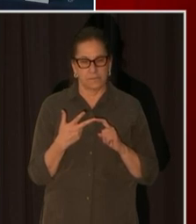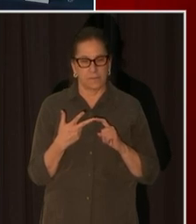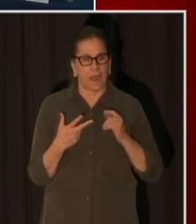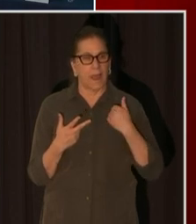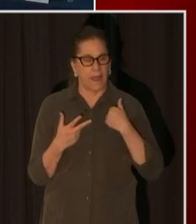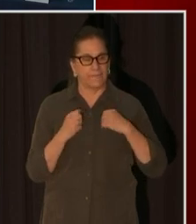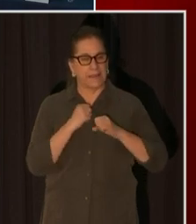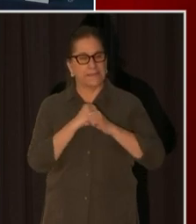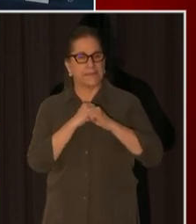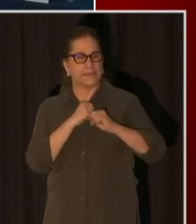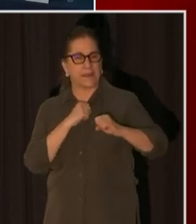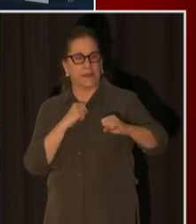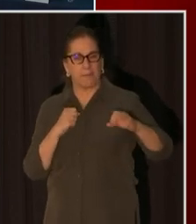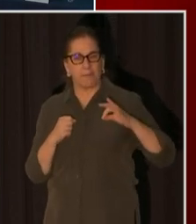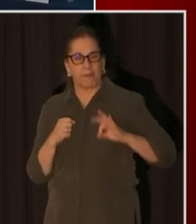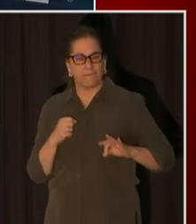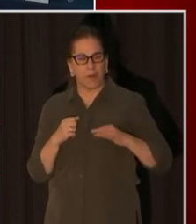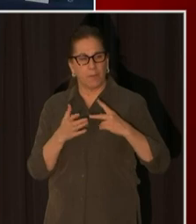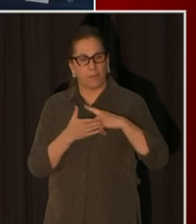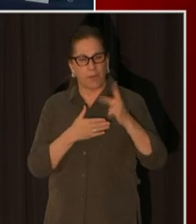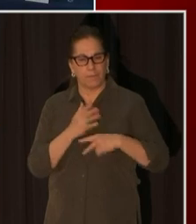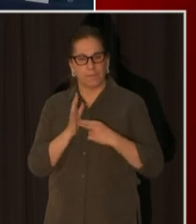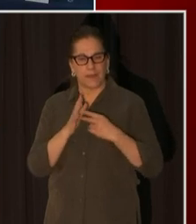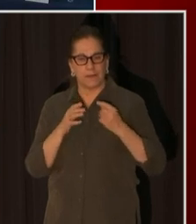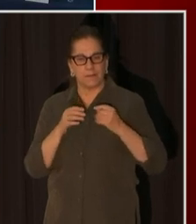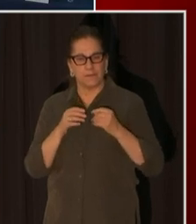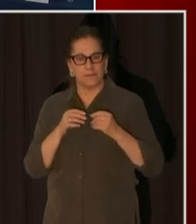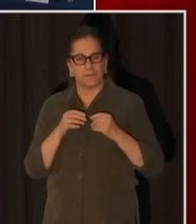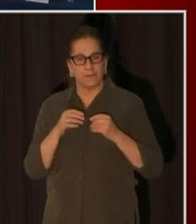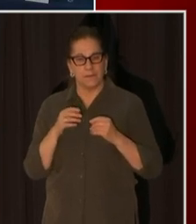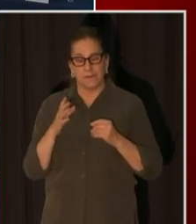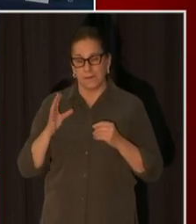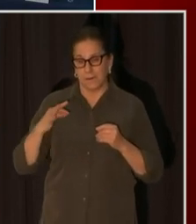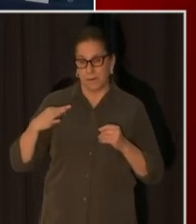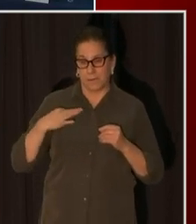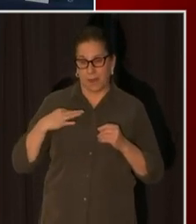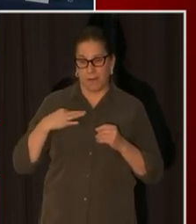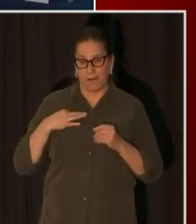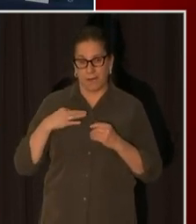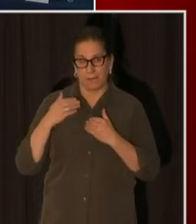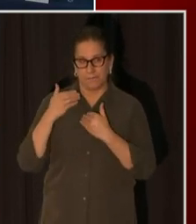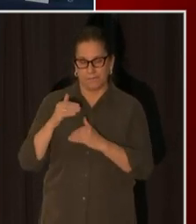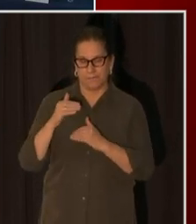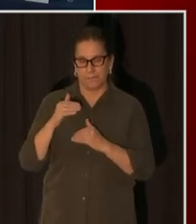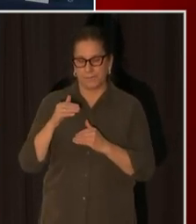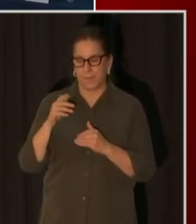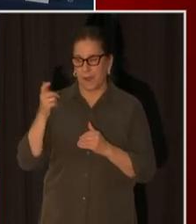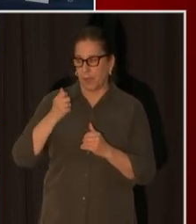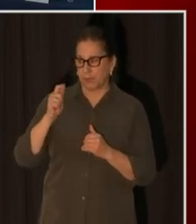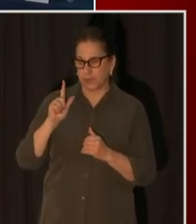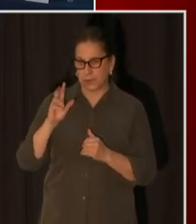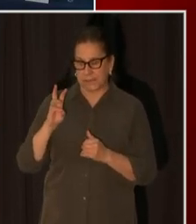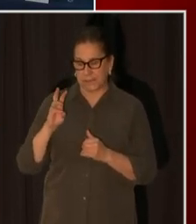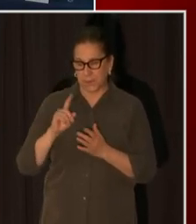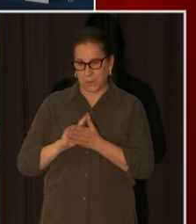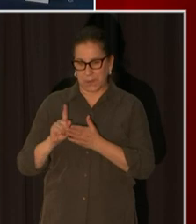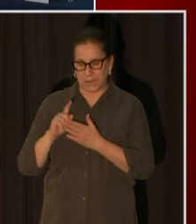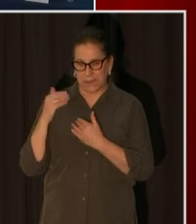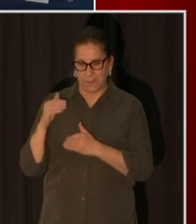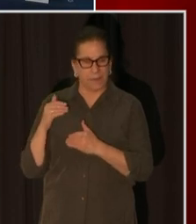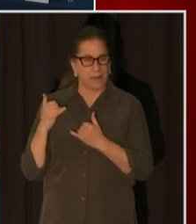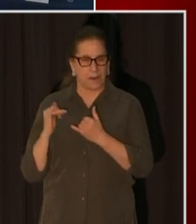or features to the unemployment insurance program at the Department of Employment Services, which is a federally backed